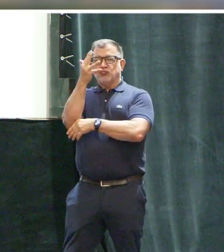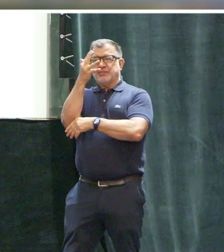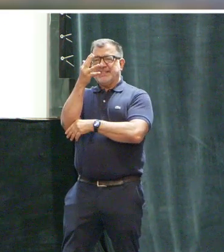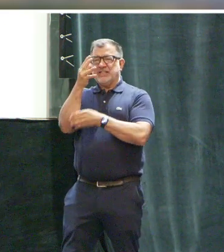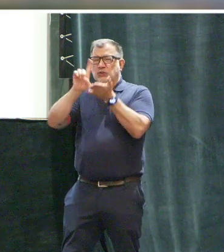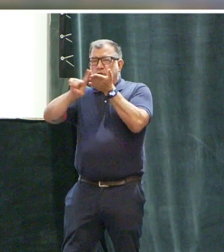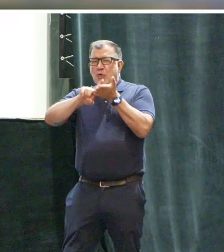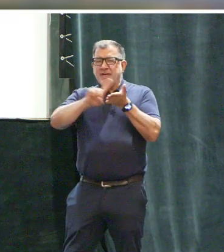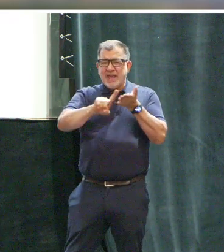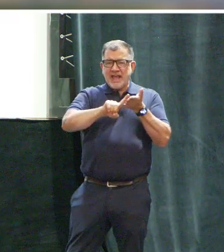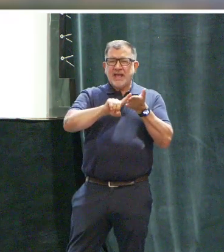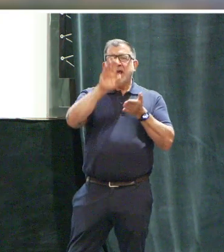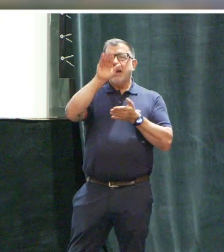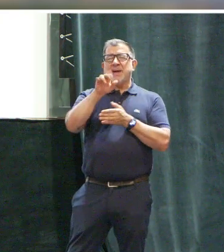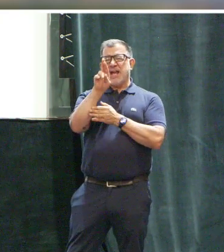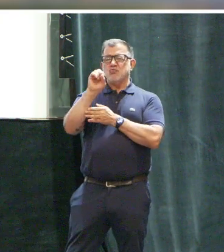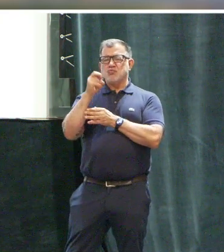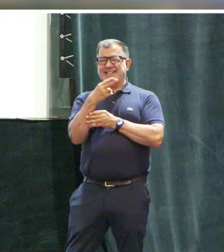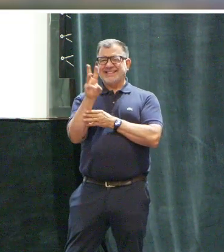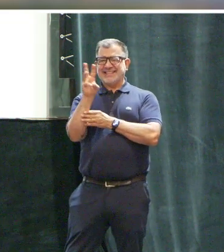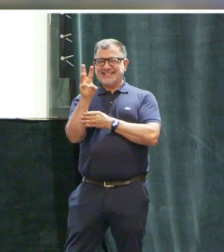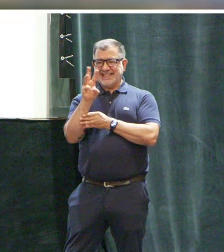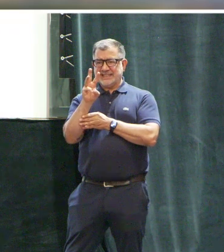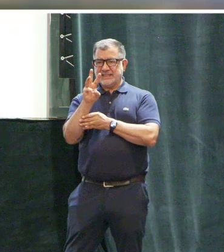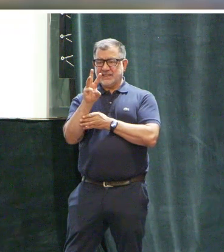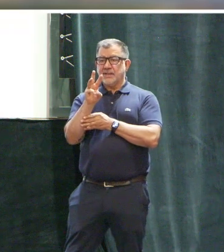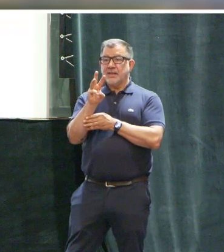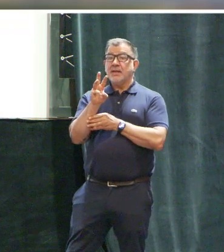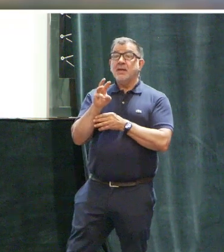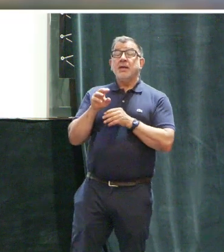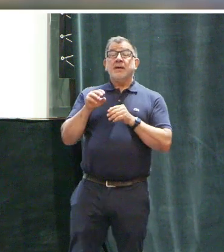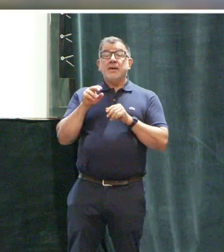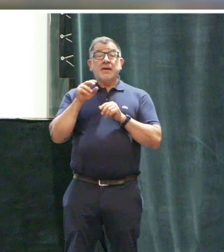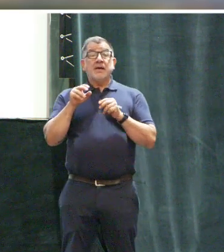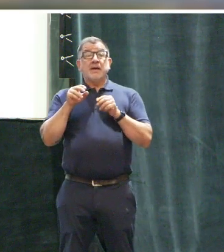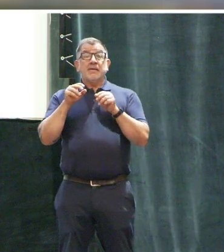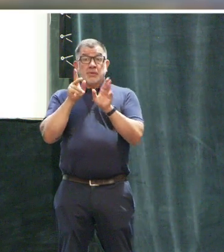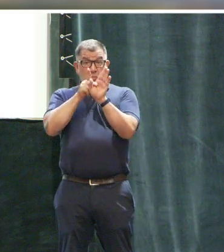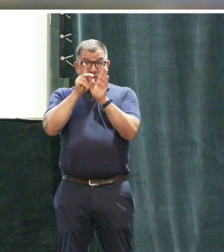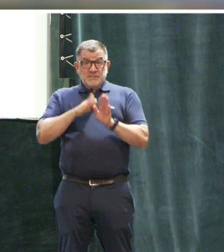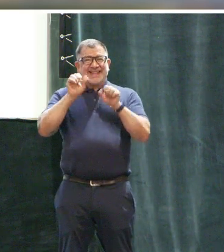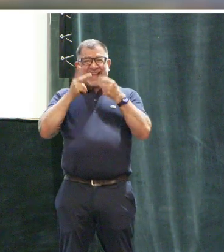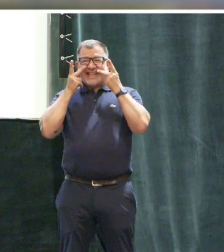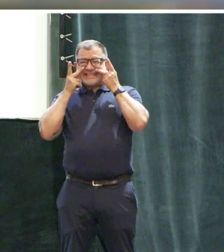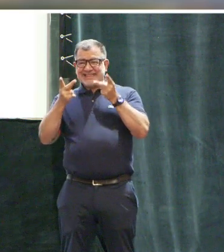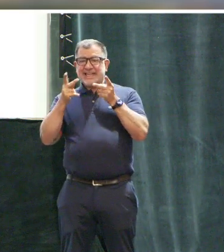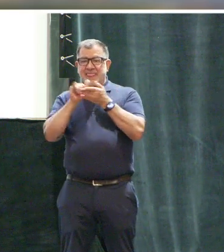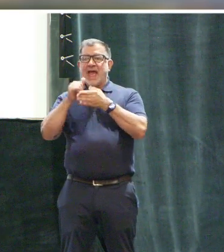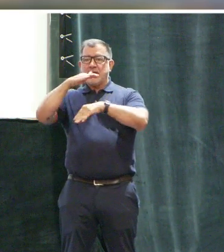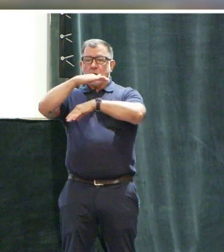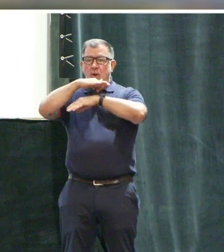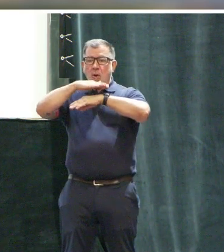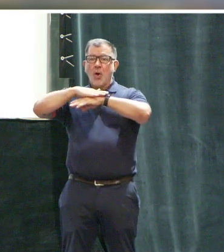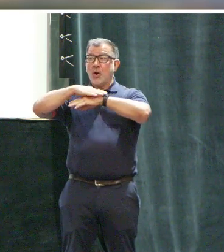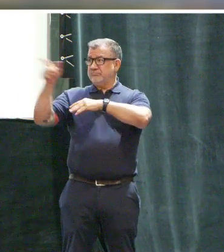Esplanade. While it is claimed that this information can be viewed by on-site attendees at this evening's Stuyvesant Tree Table, it should be made